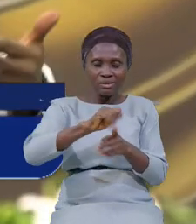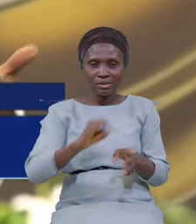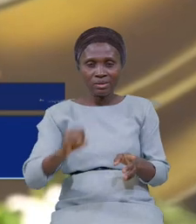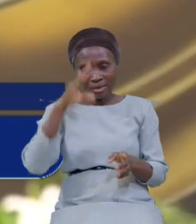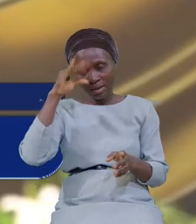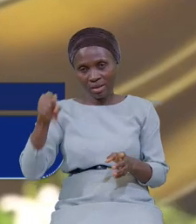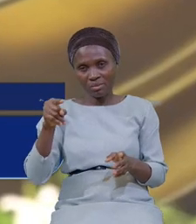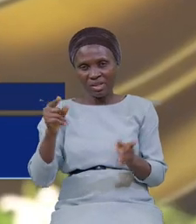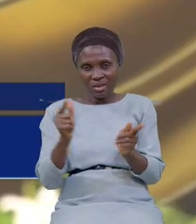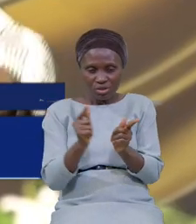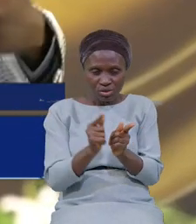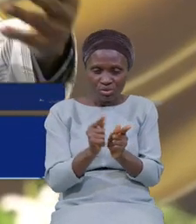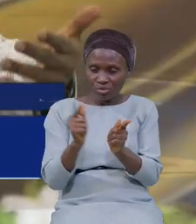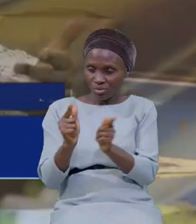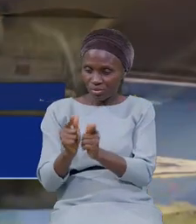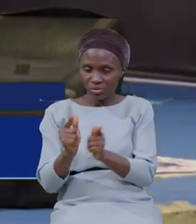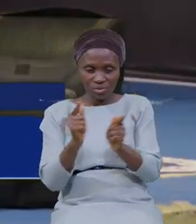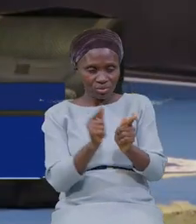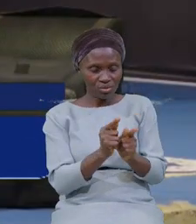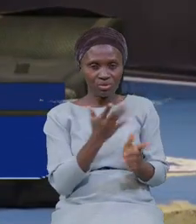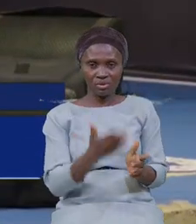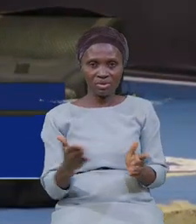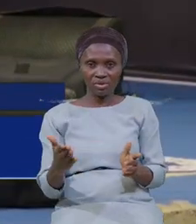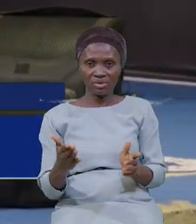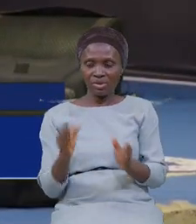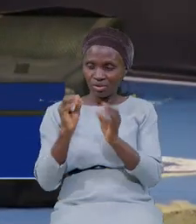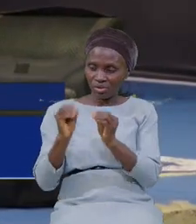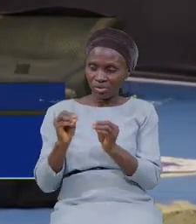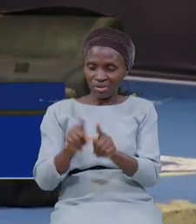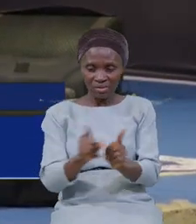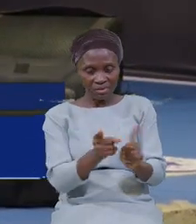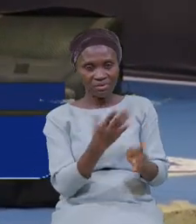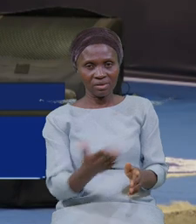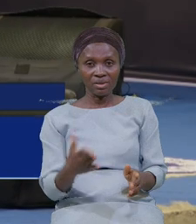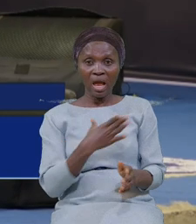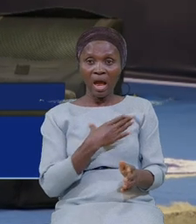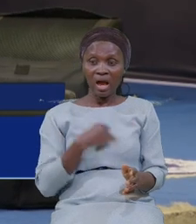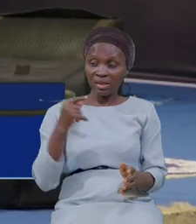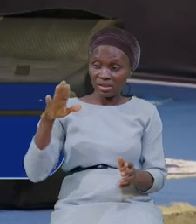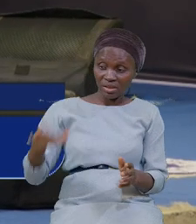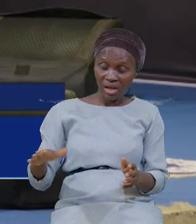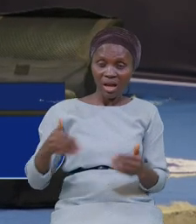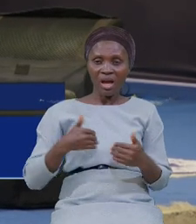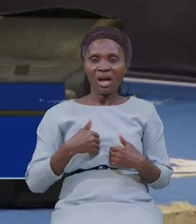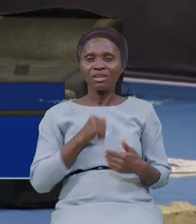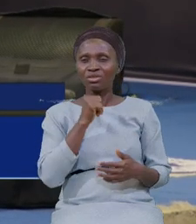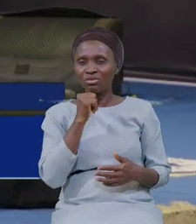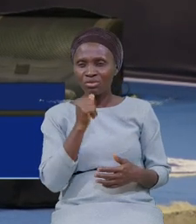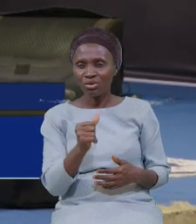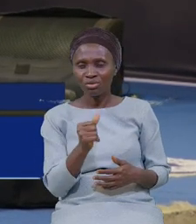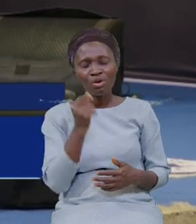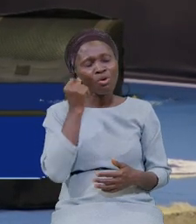you build up and teach this and teach that. And the child has not got